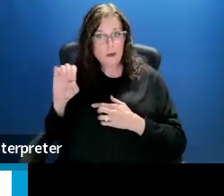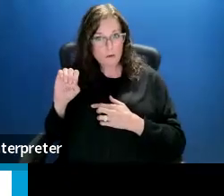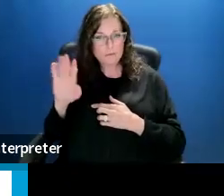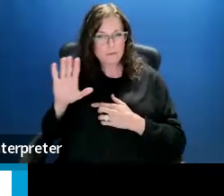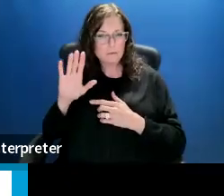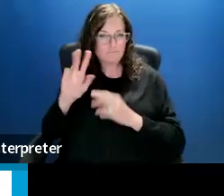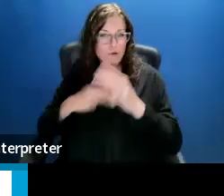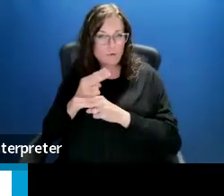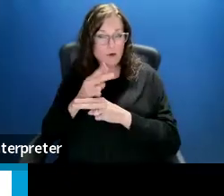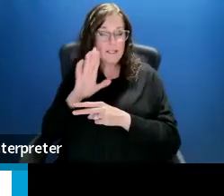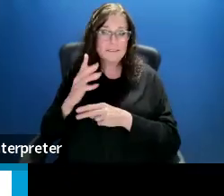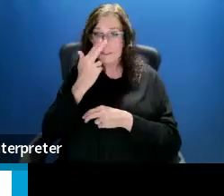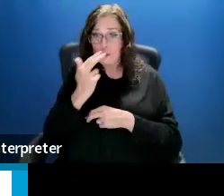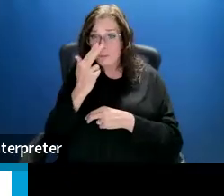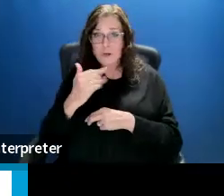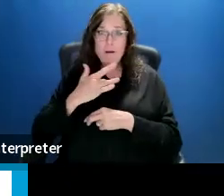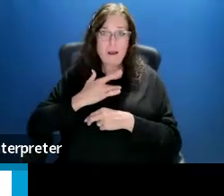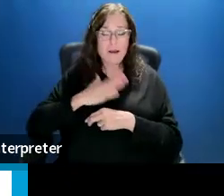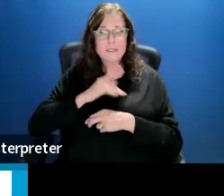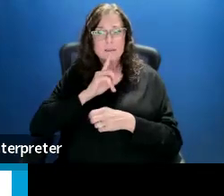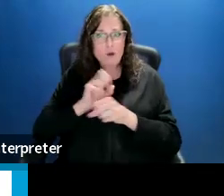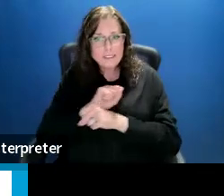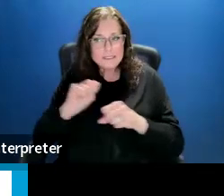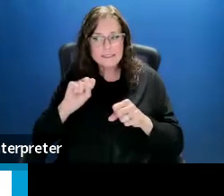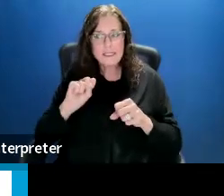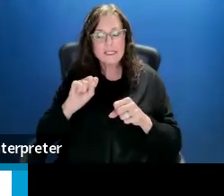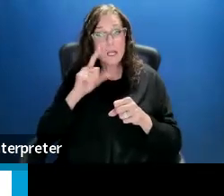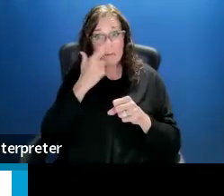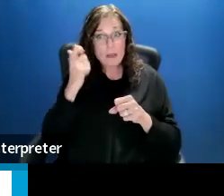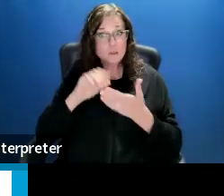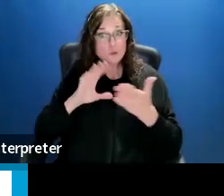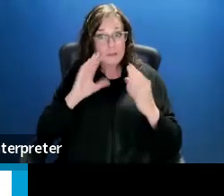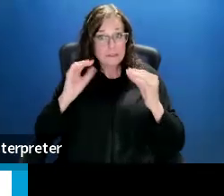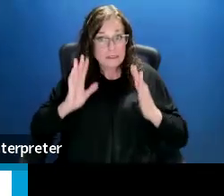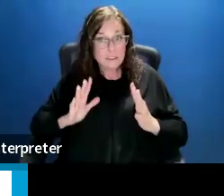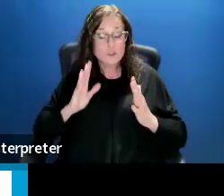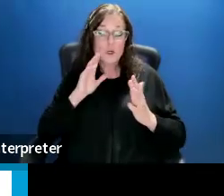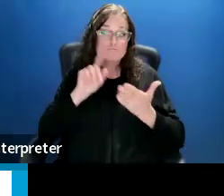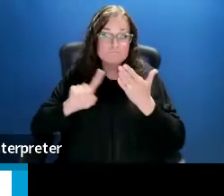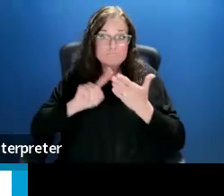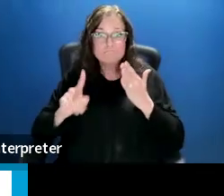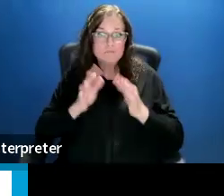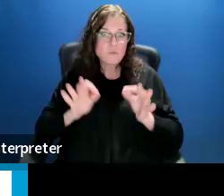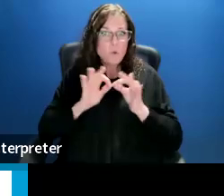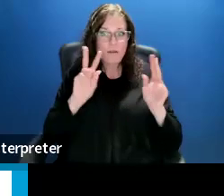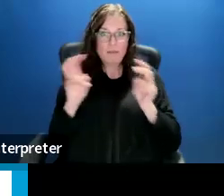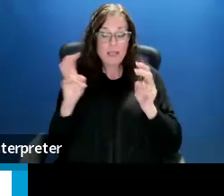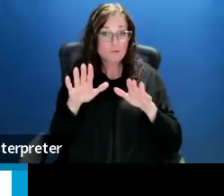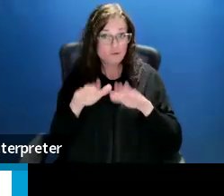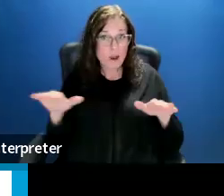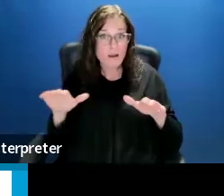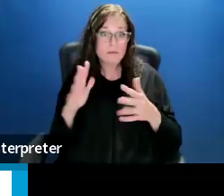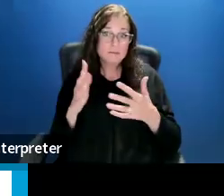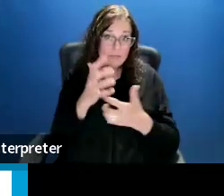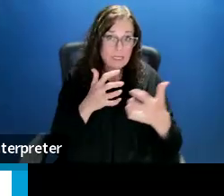with Rob's signature blend of humor, heart, and authenticity, Because of Our Student Teacher deftly explores quintessential themes of childhood such as